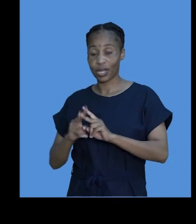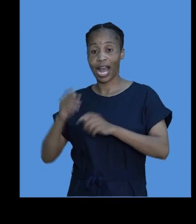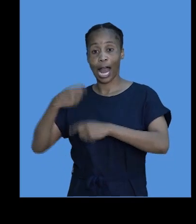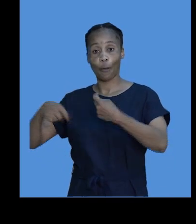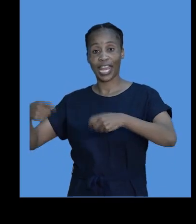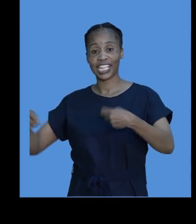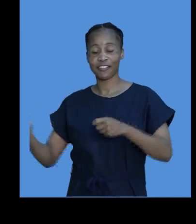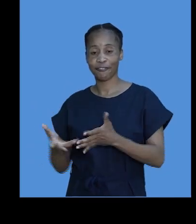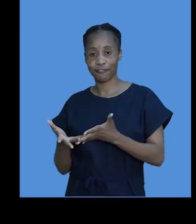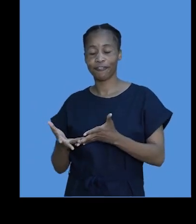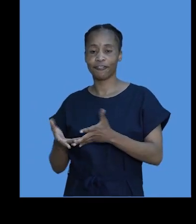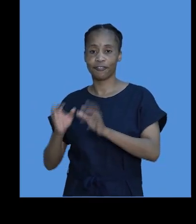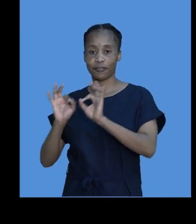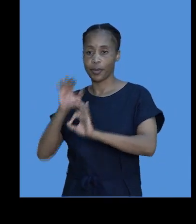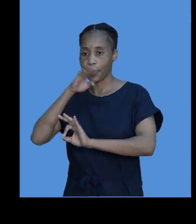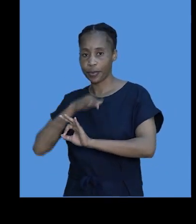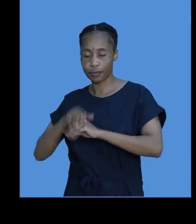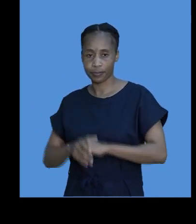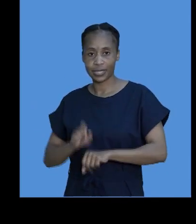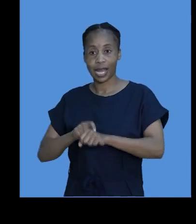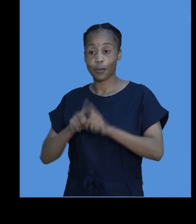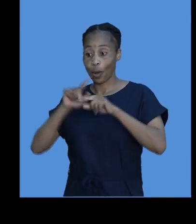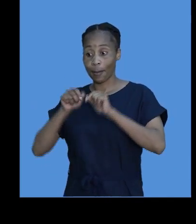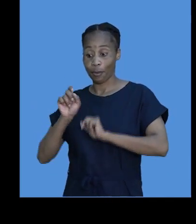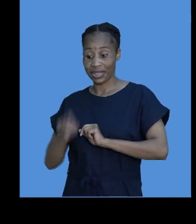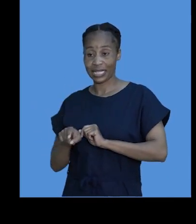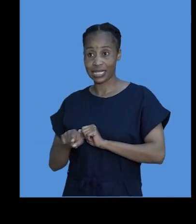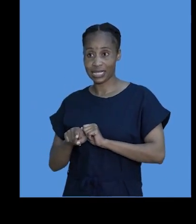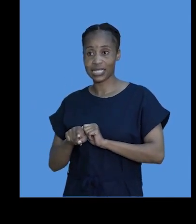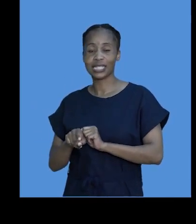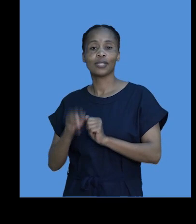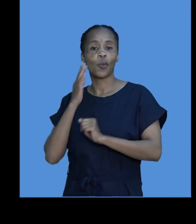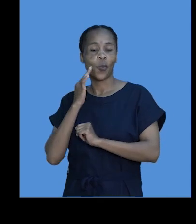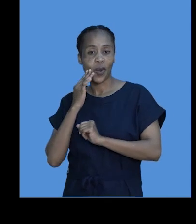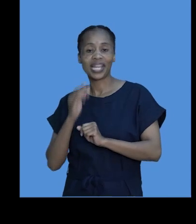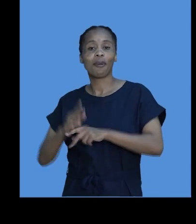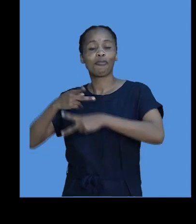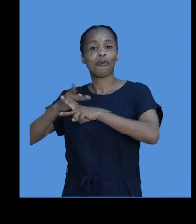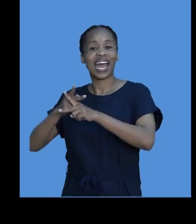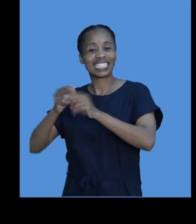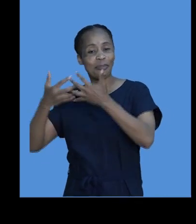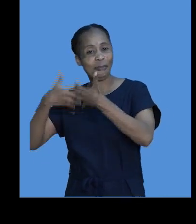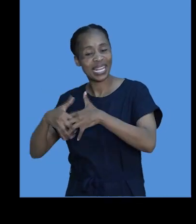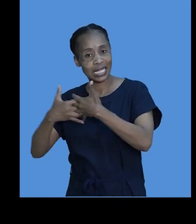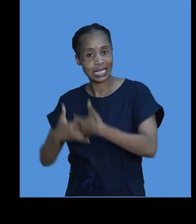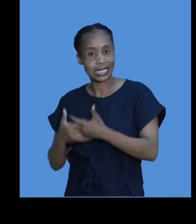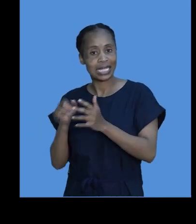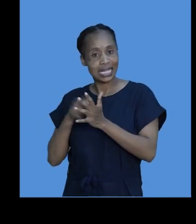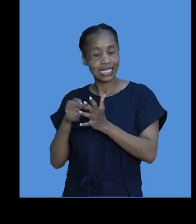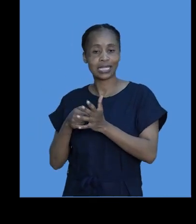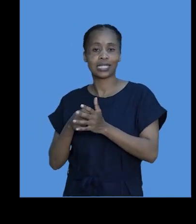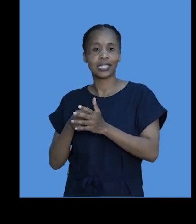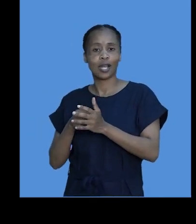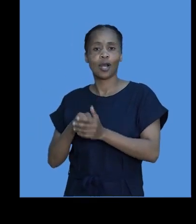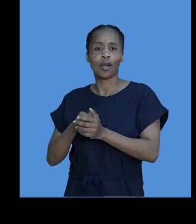allocative inefficiency. When we speak of allocative inefficiency, it is when the product mix does not